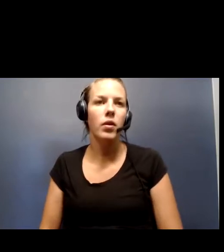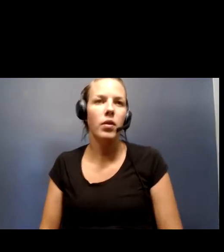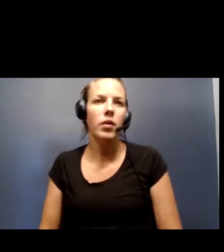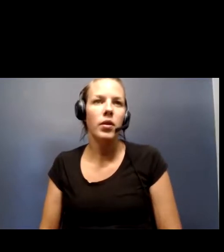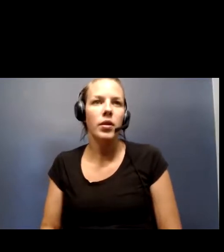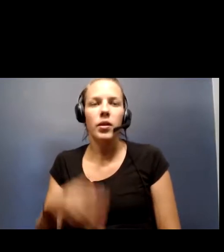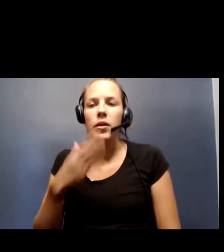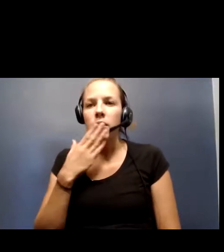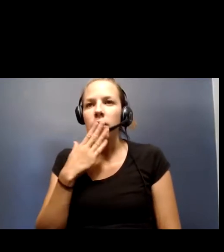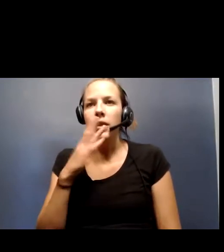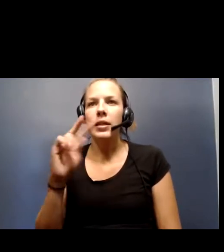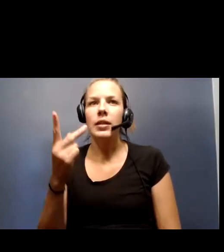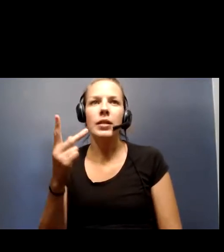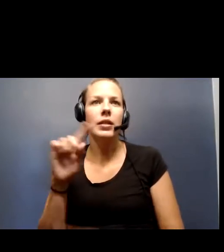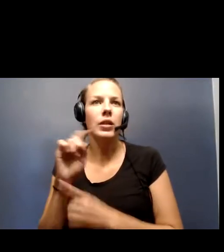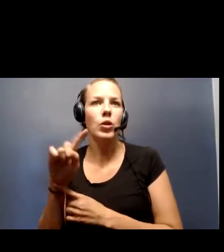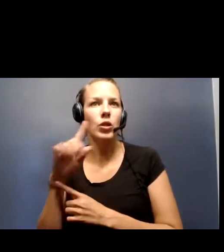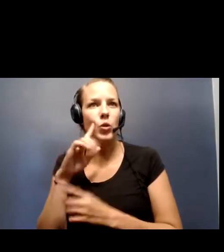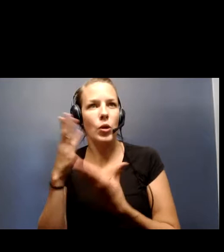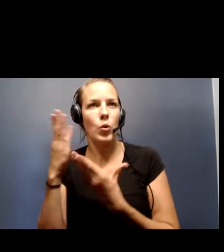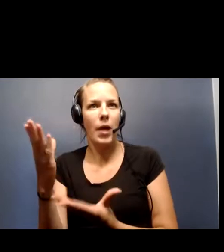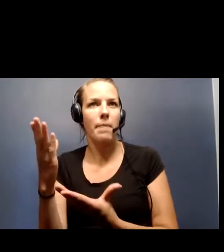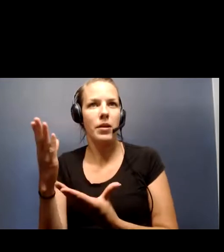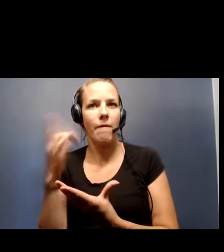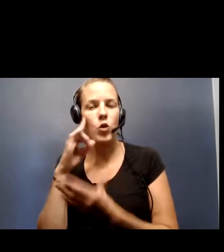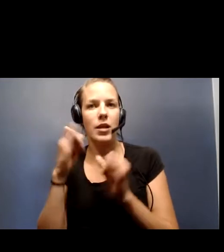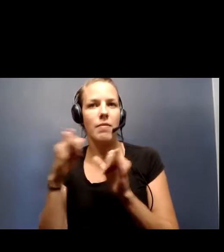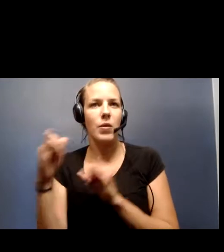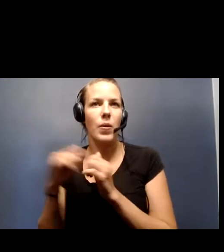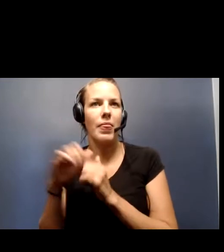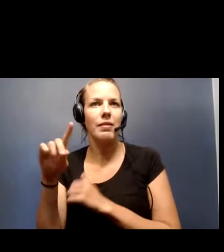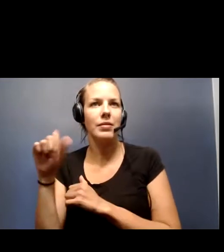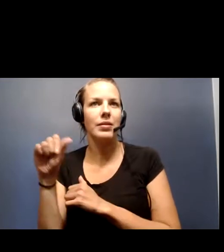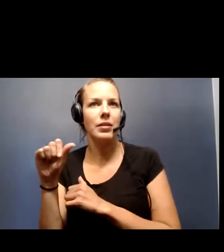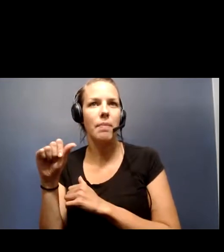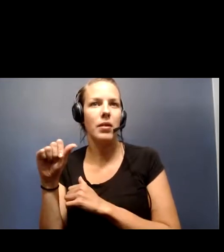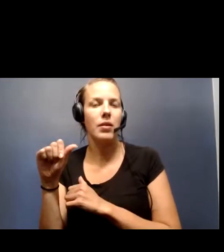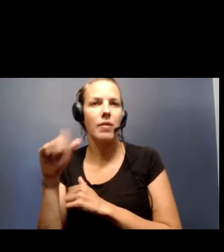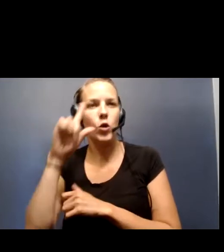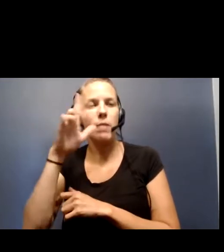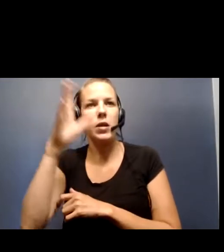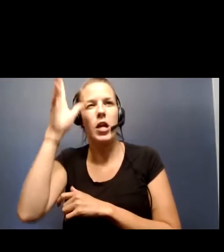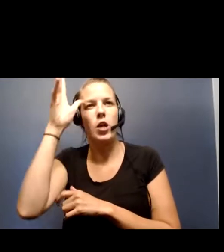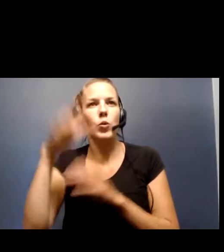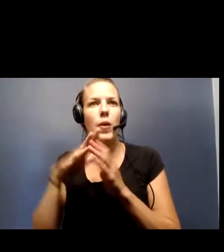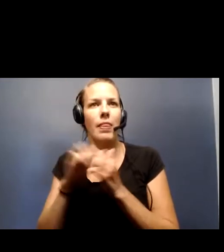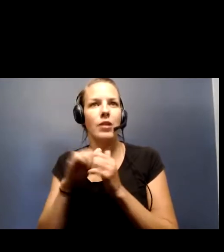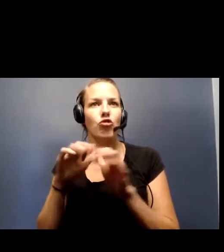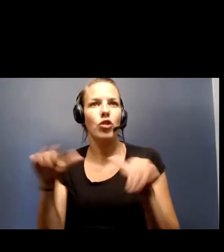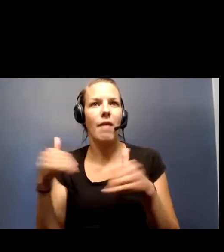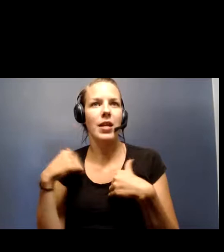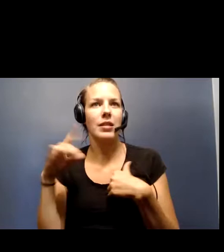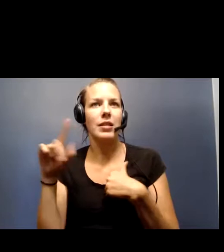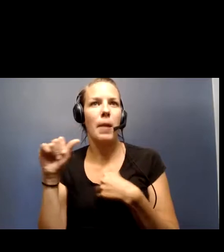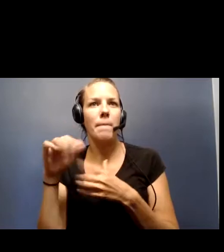Thank you. And then the second question was, do you have recommendations for individuals with disabilities and for parents with children who have disabilities and